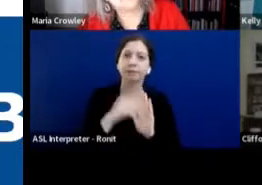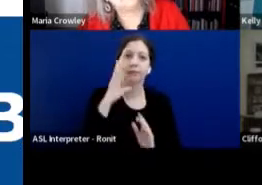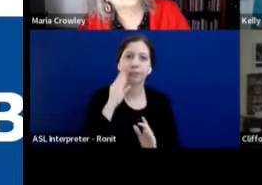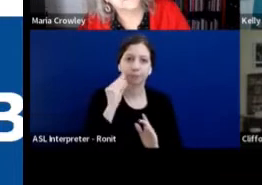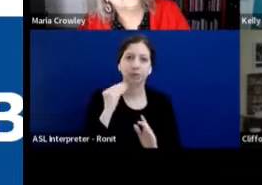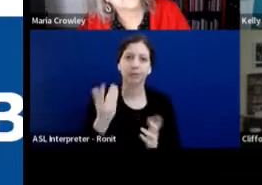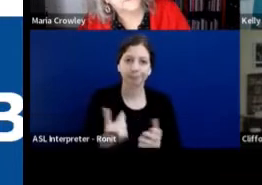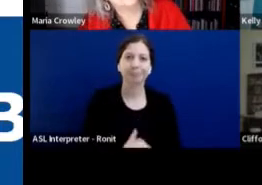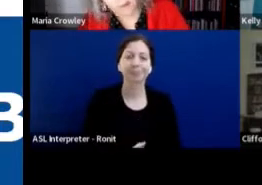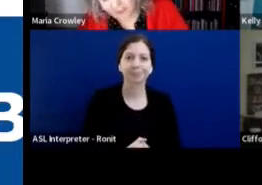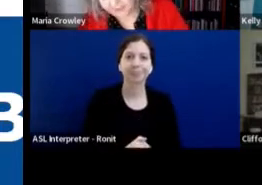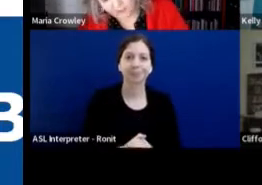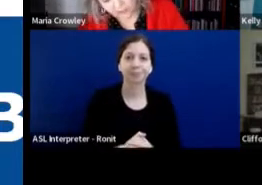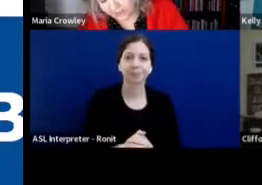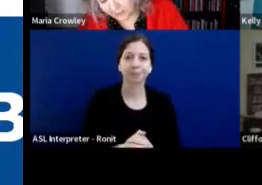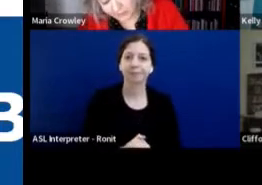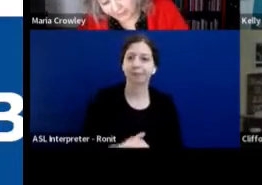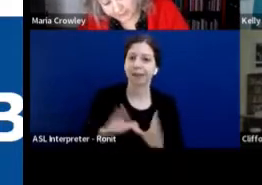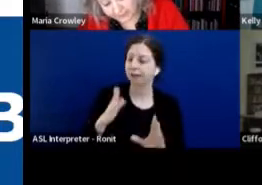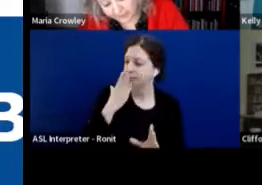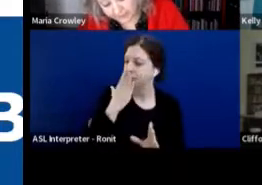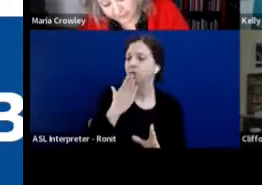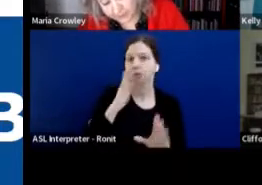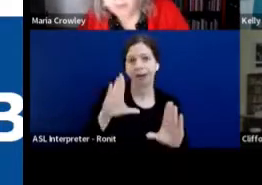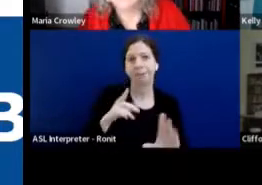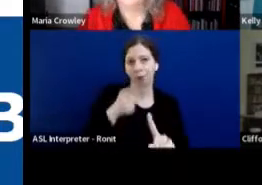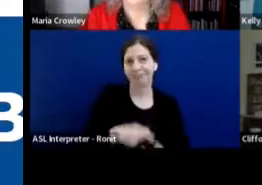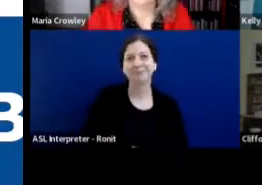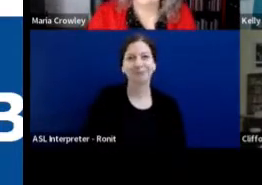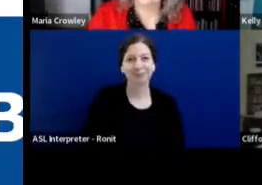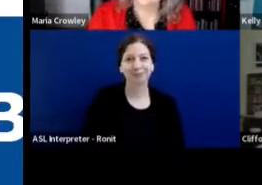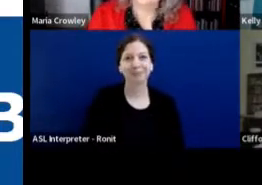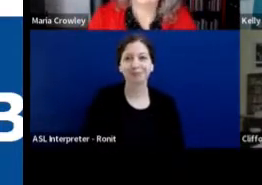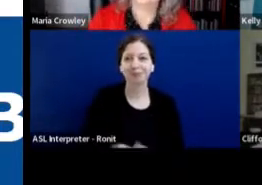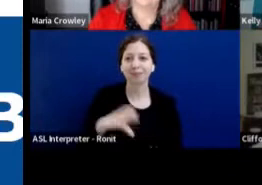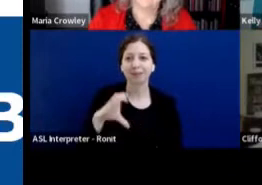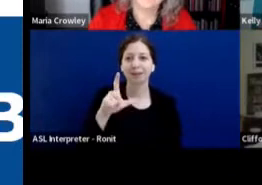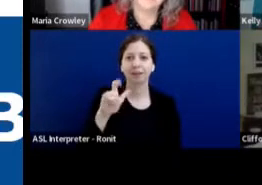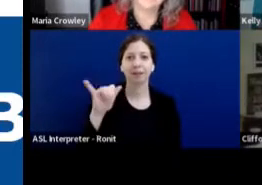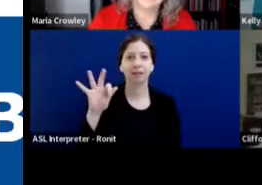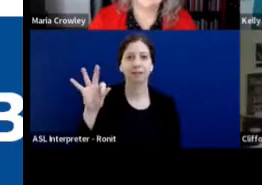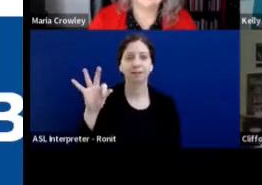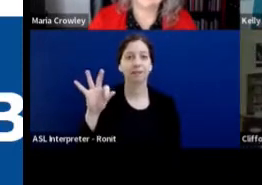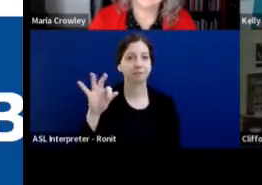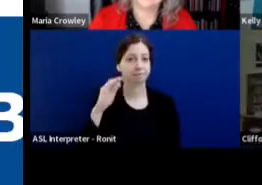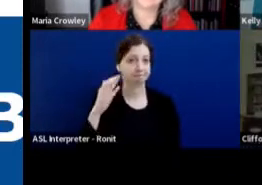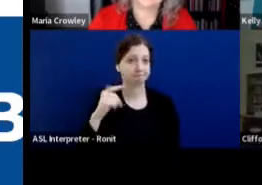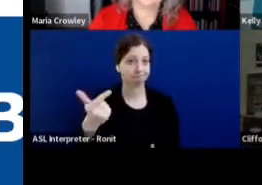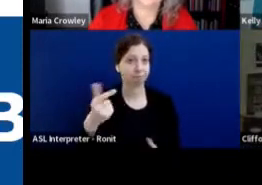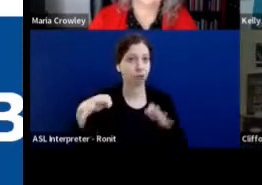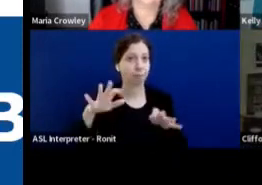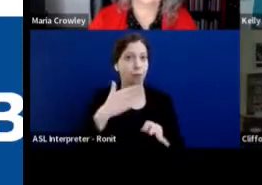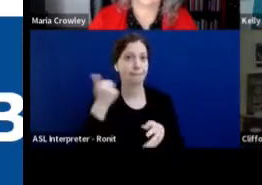had. Excellent. Great points. Cliff, if you would, describe your